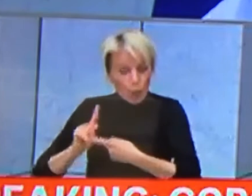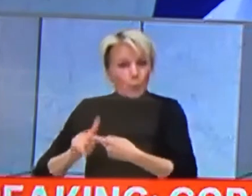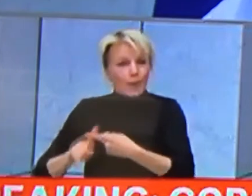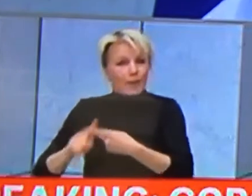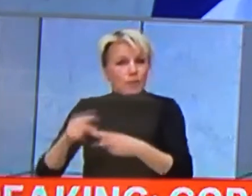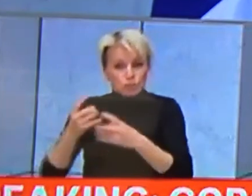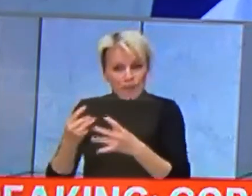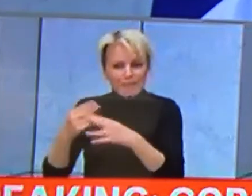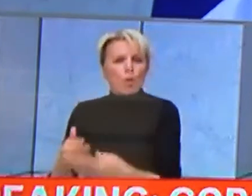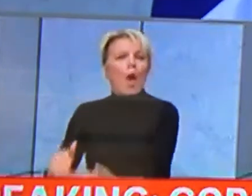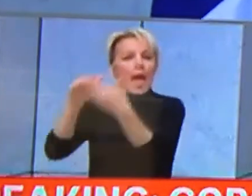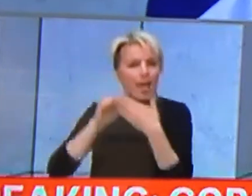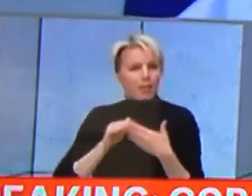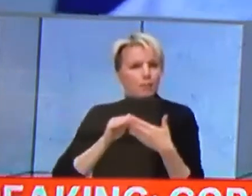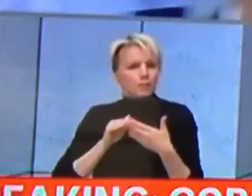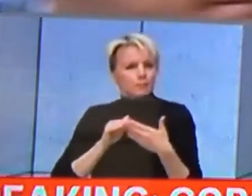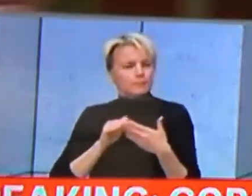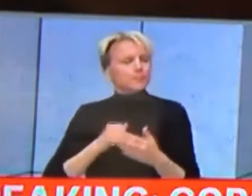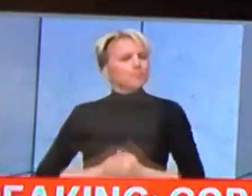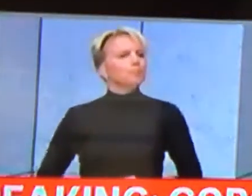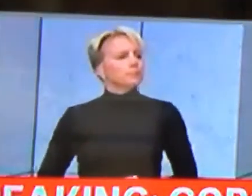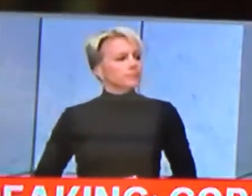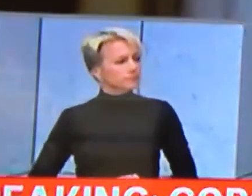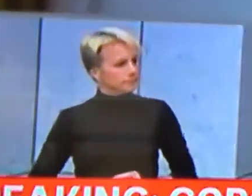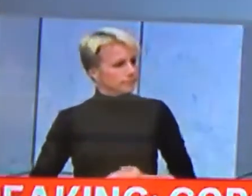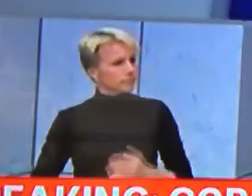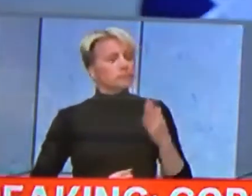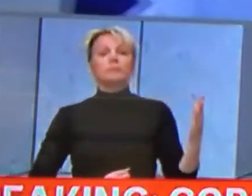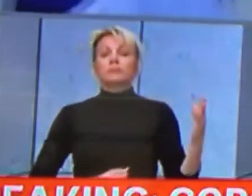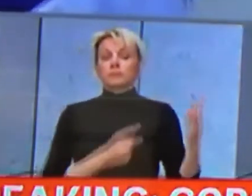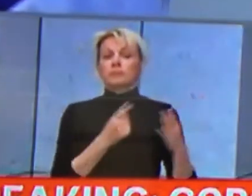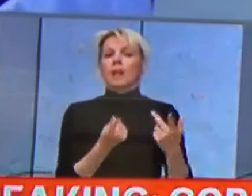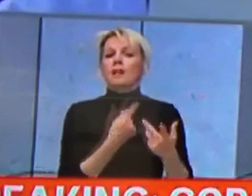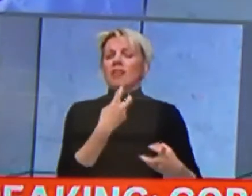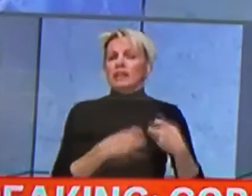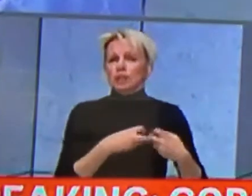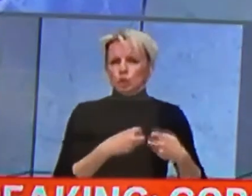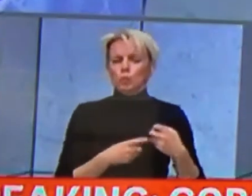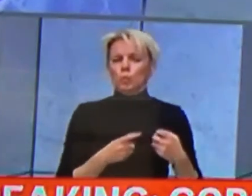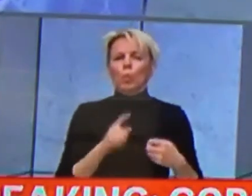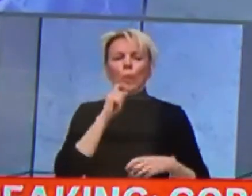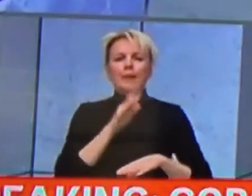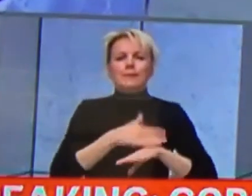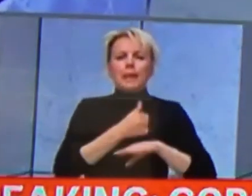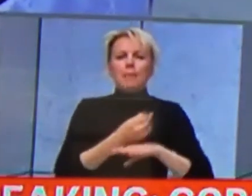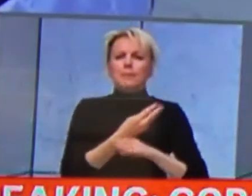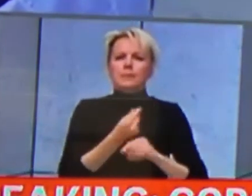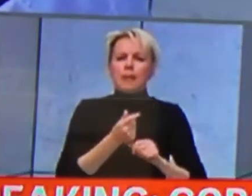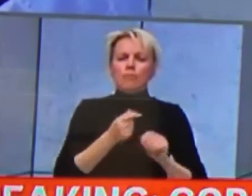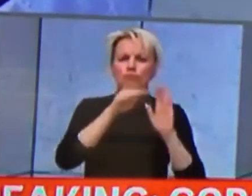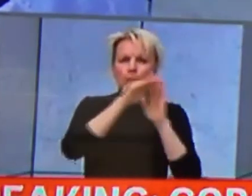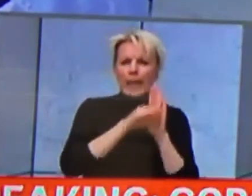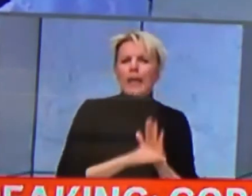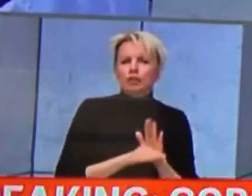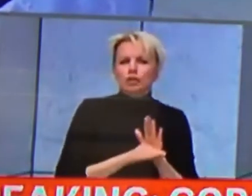response and to be there at the other end. On the other issue, though, yes, those regulations are coming into place as literally as we